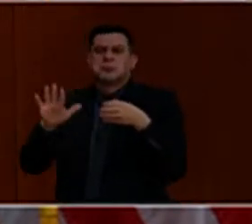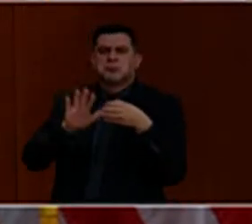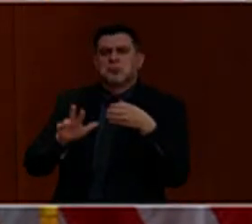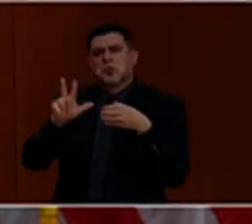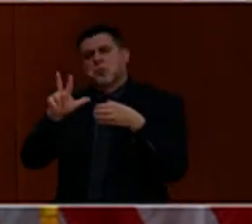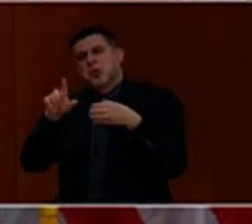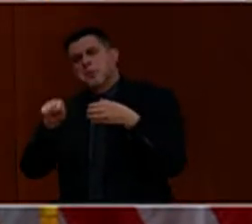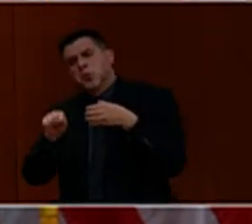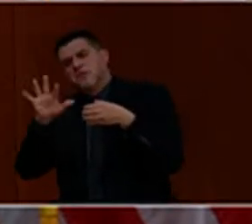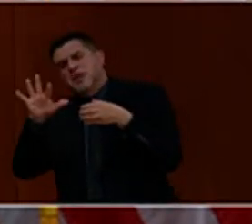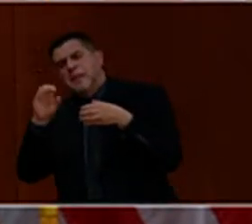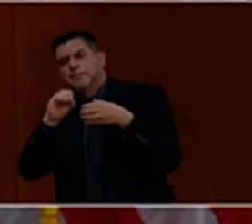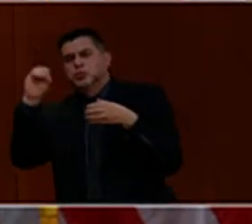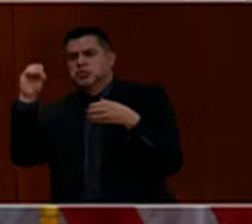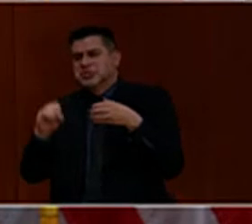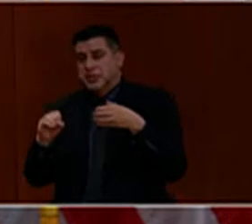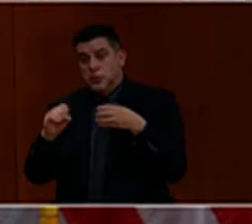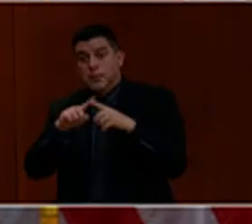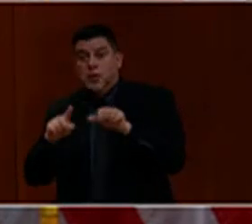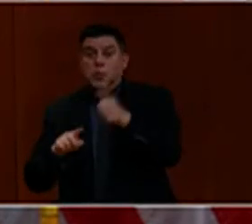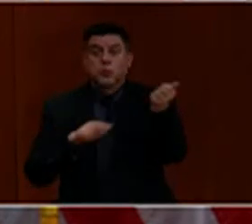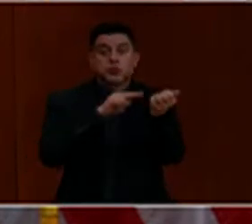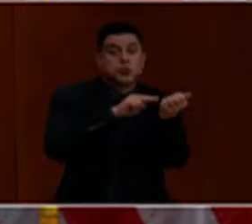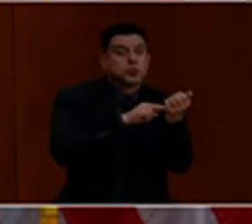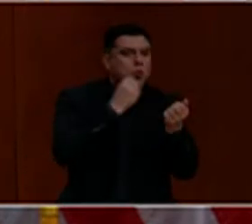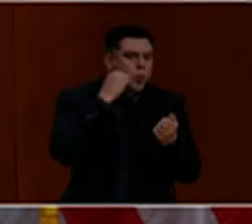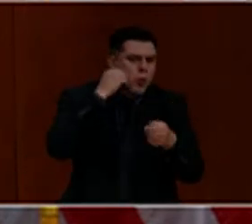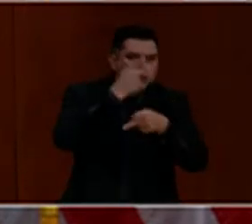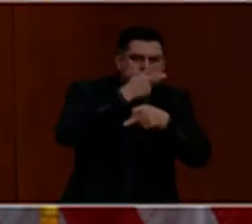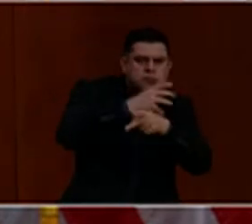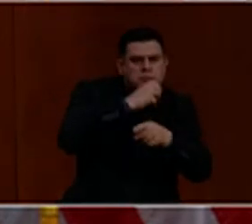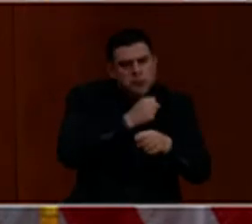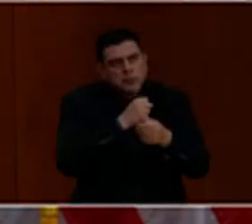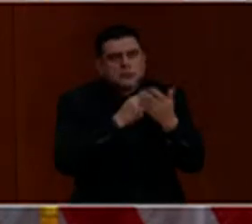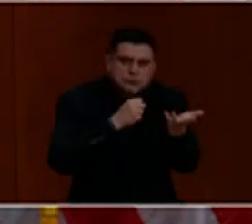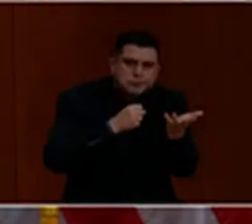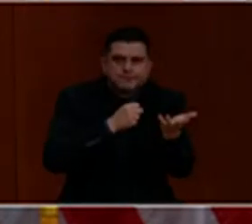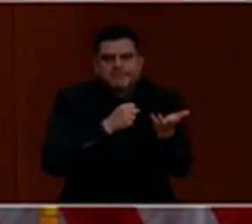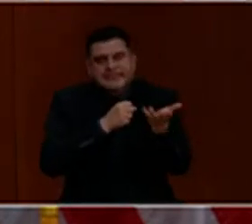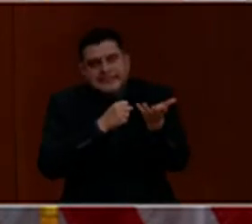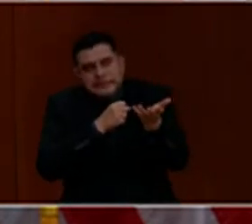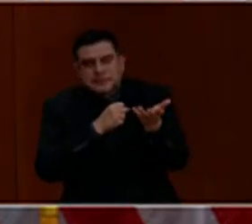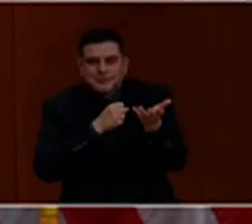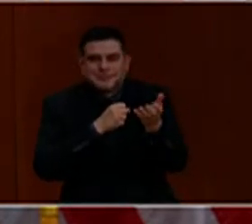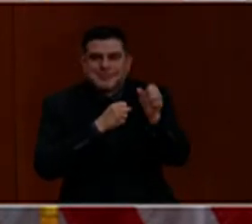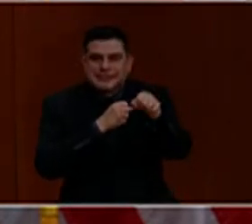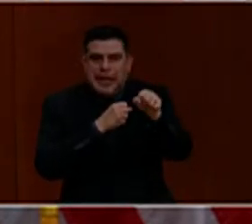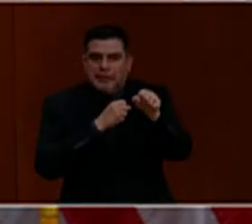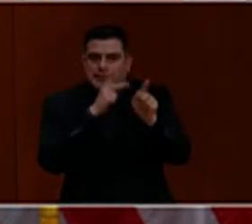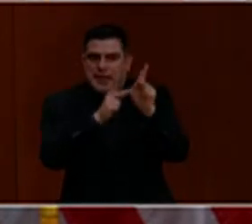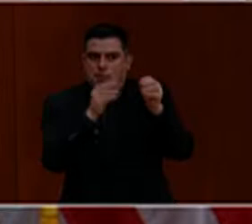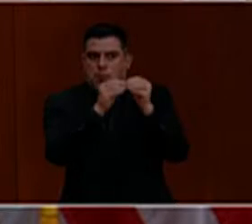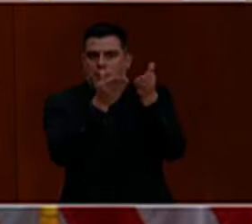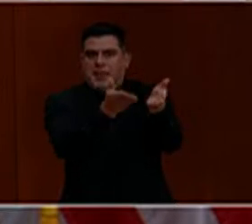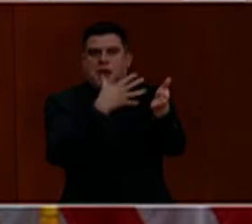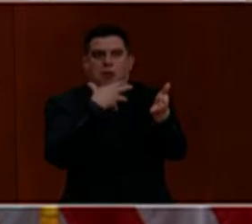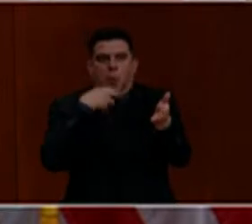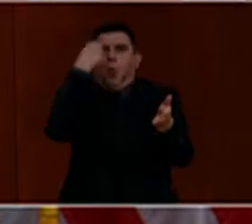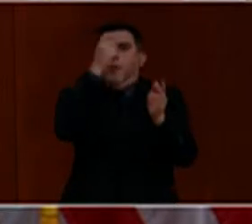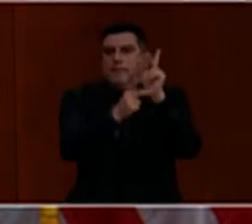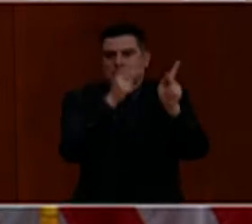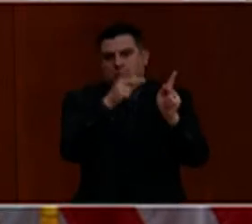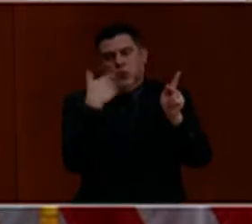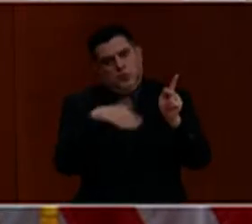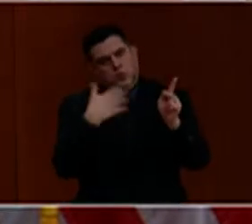general public is going to be less dangerous than having someone in contact with the most vulnerable residents. And so it's definitely something,